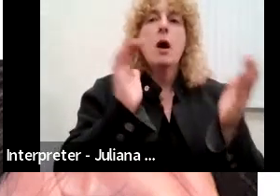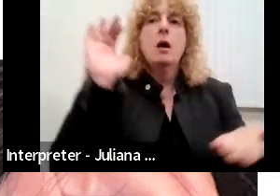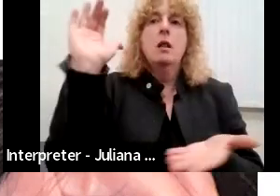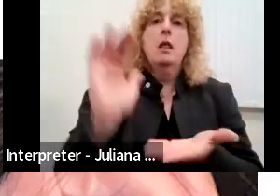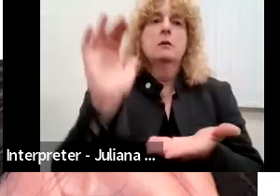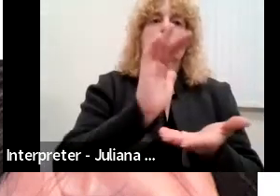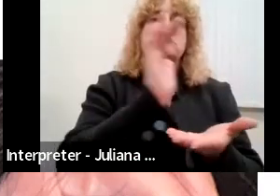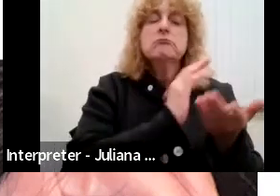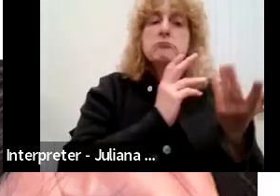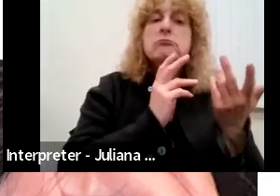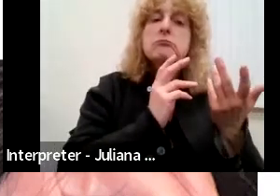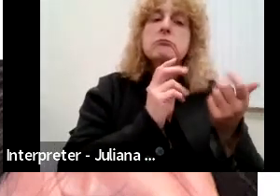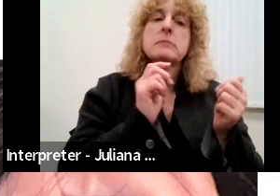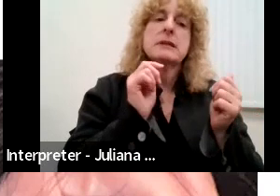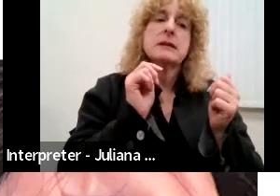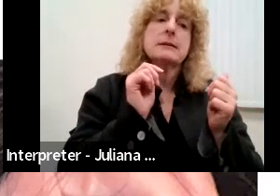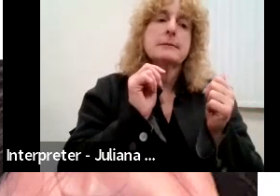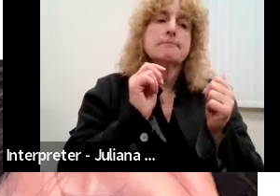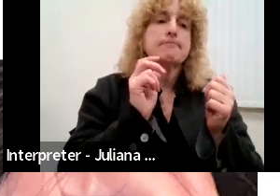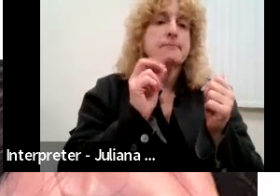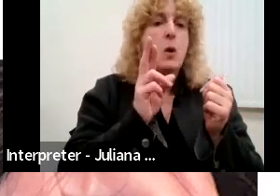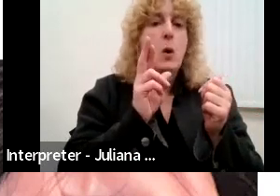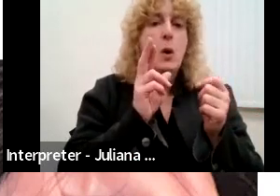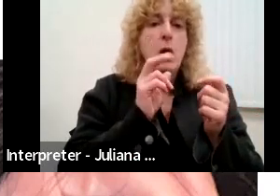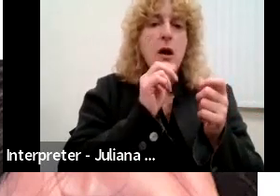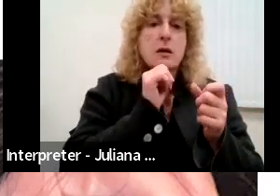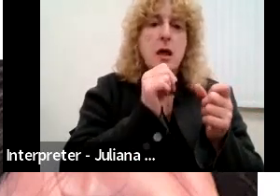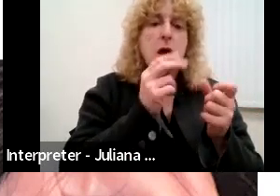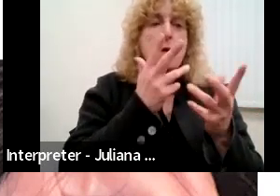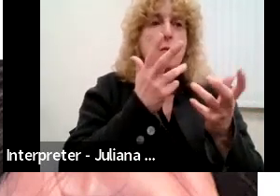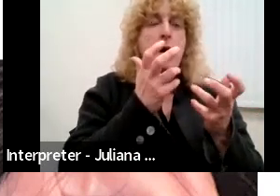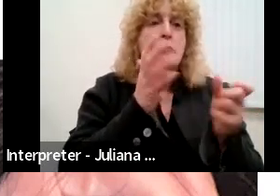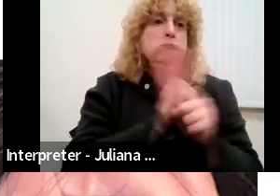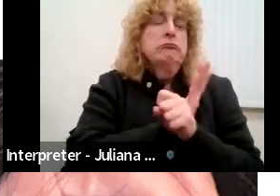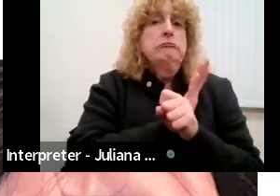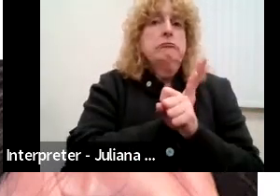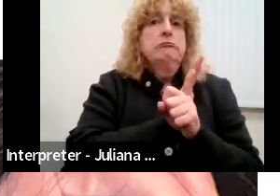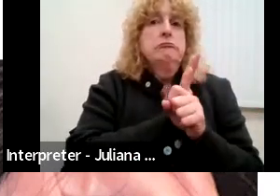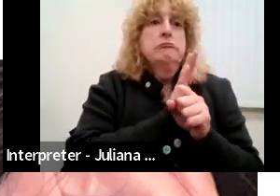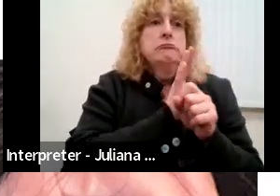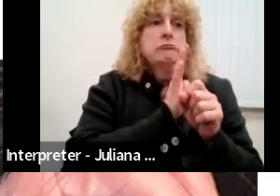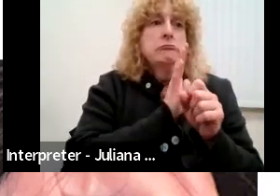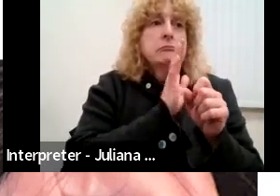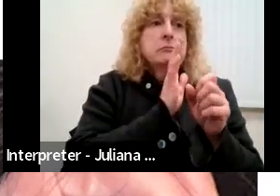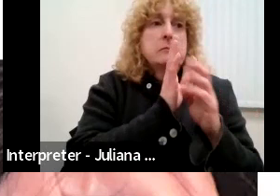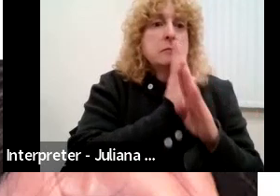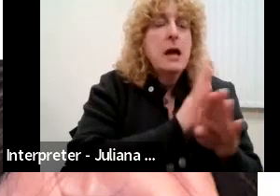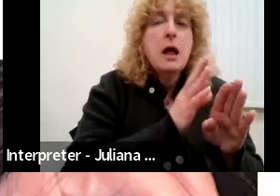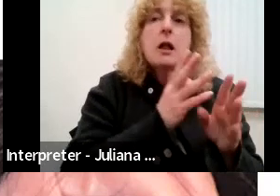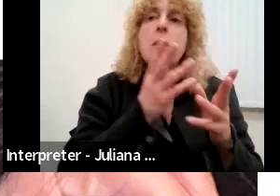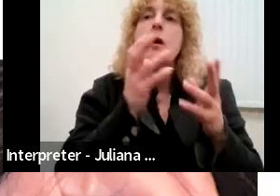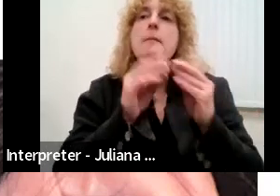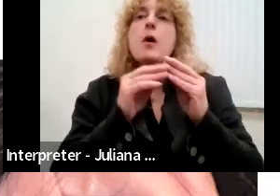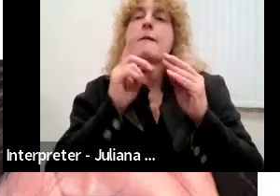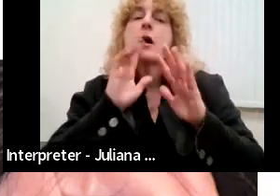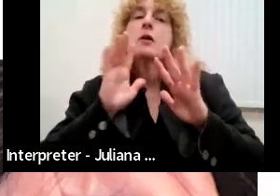have it in complete silence, using music, calming sounds, or even other like apps